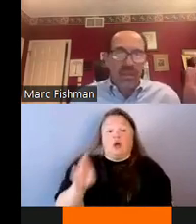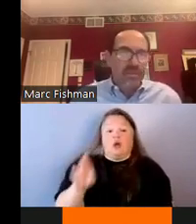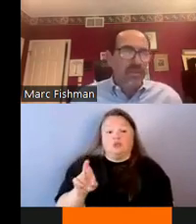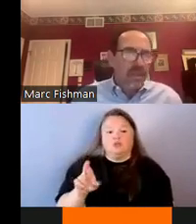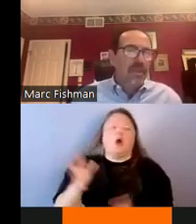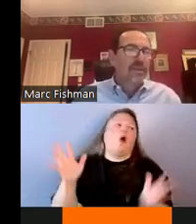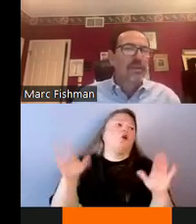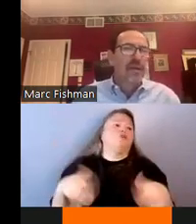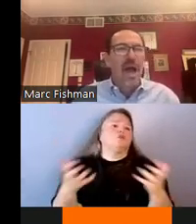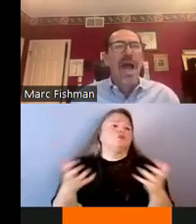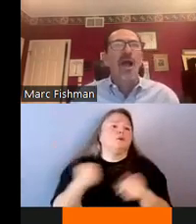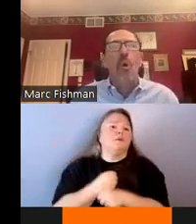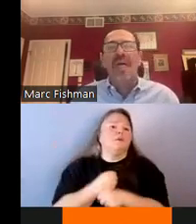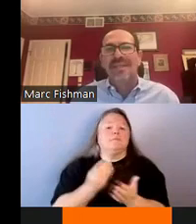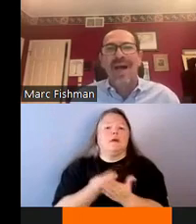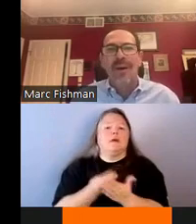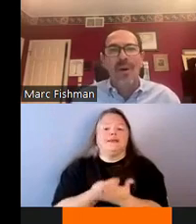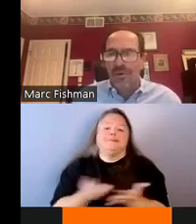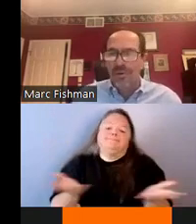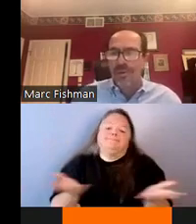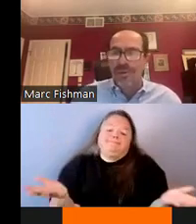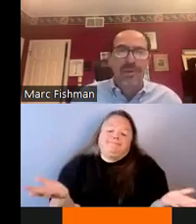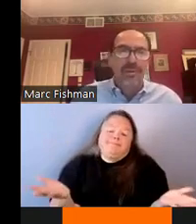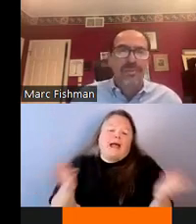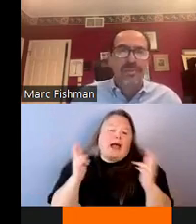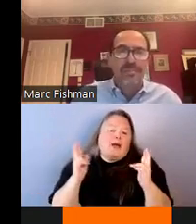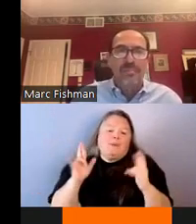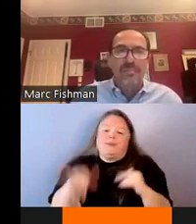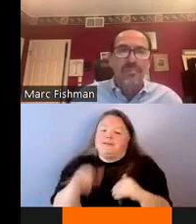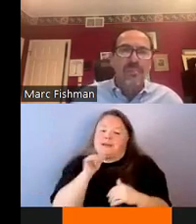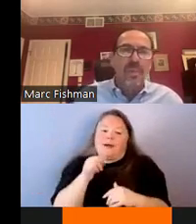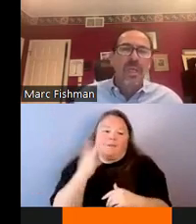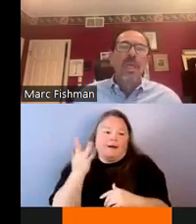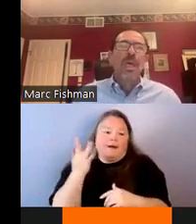of me. Well, I hope that's not what we're doing.